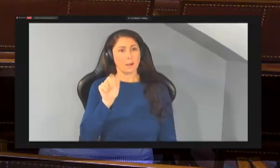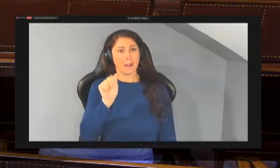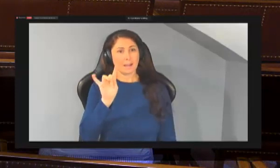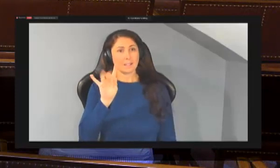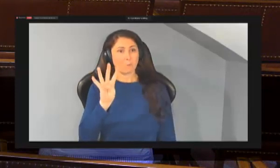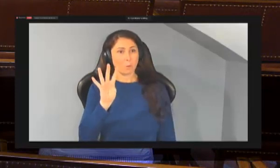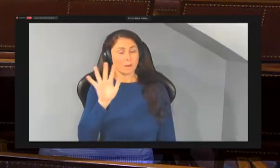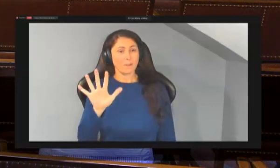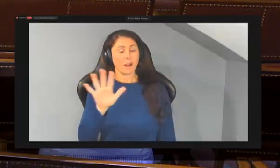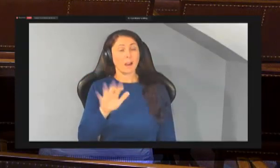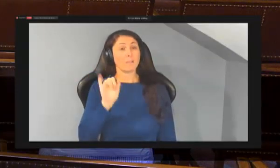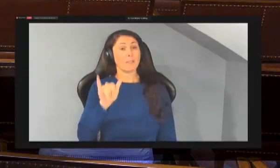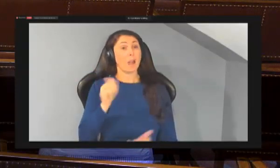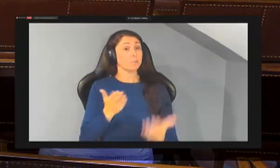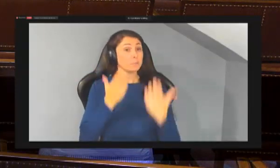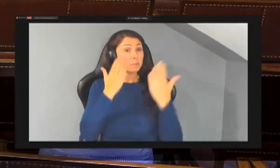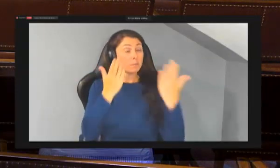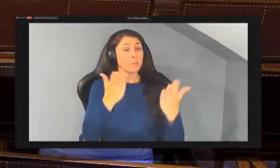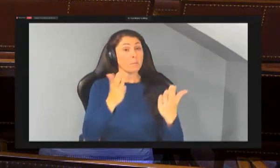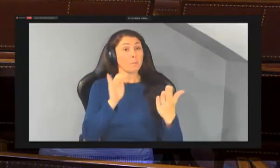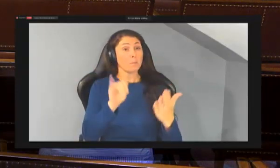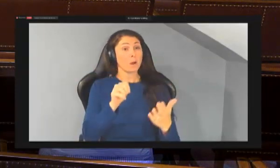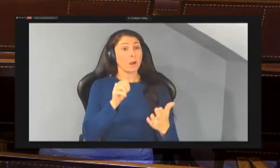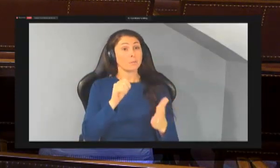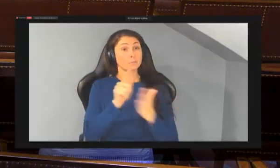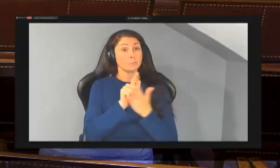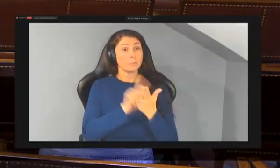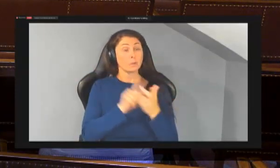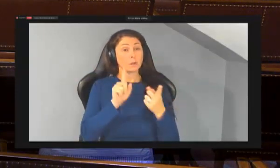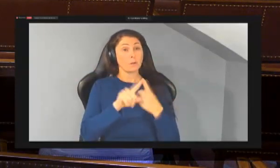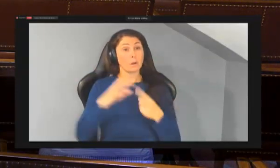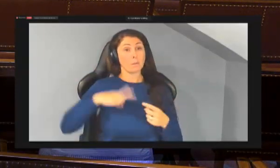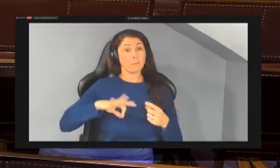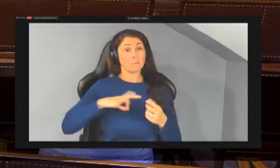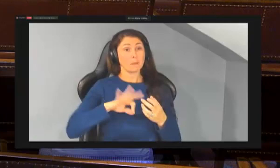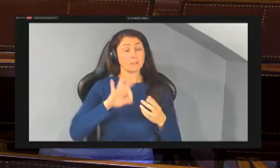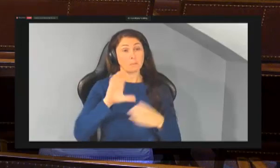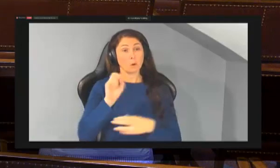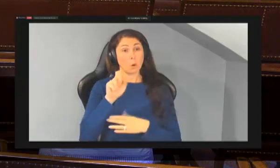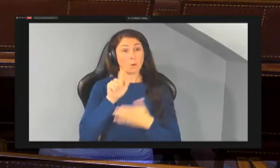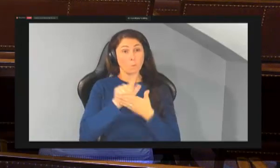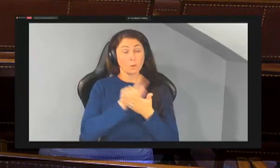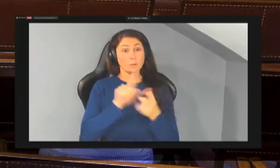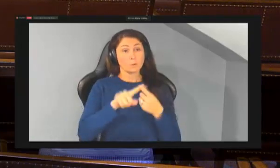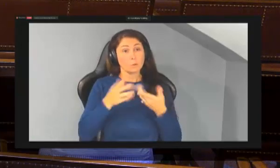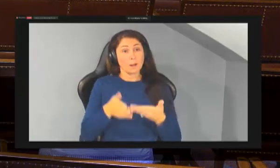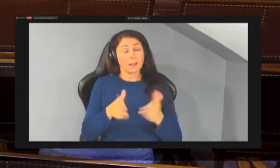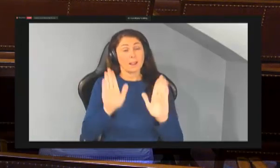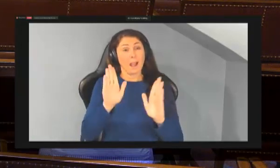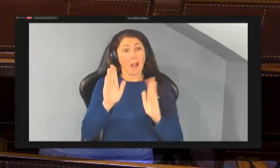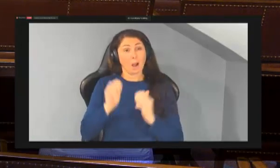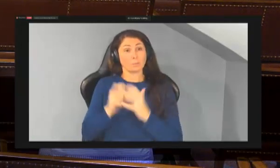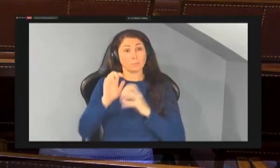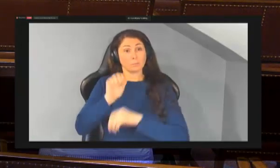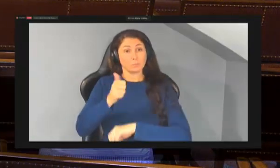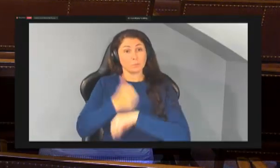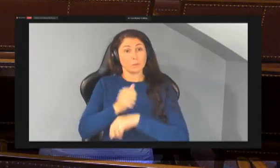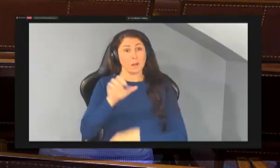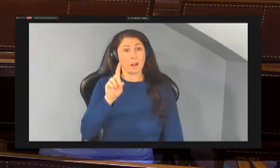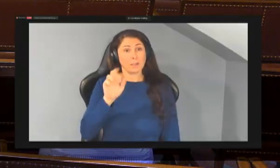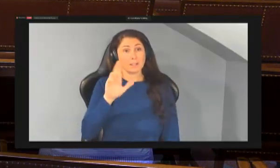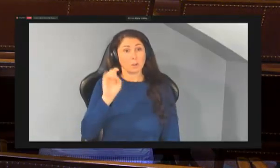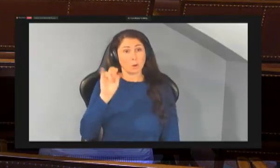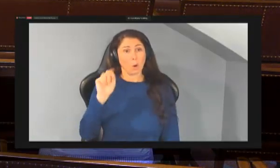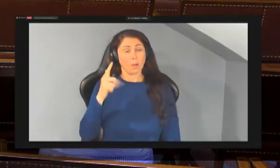2023-1845, which proposes an ordinance to amend the Pittsburgh Code of Ordinances to allow for the implementation of a deer calling